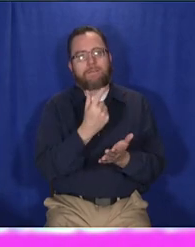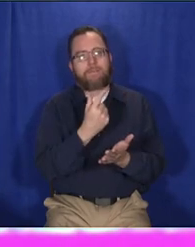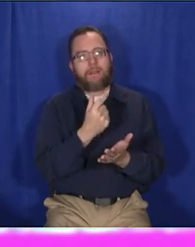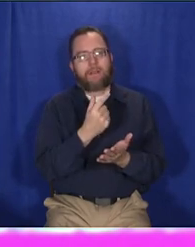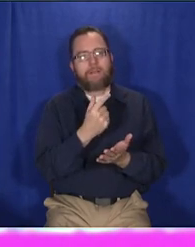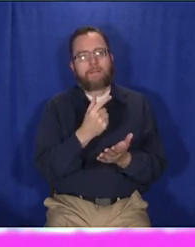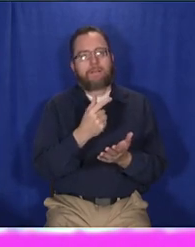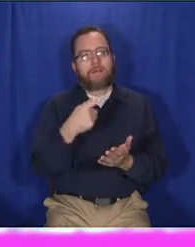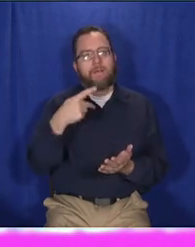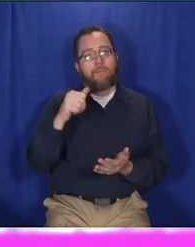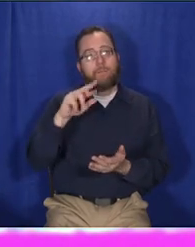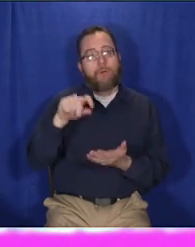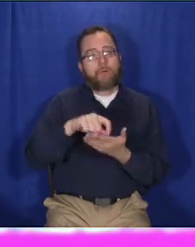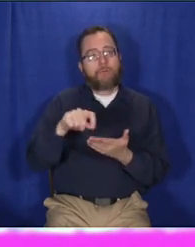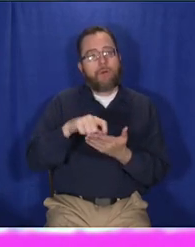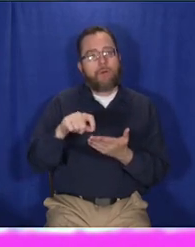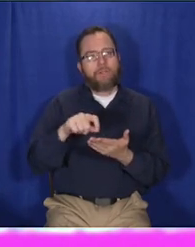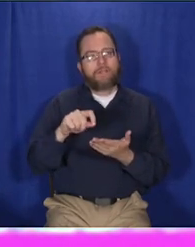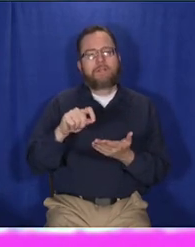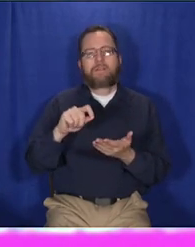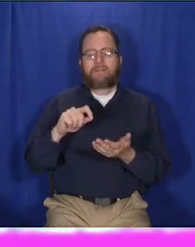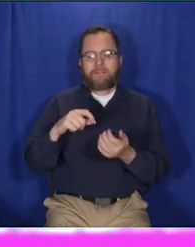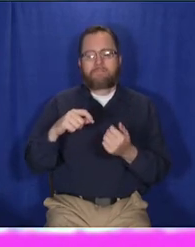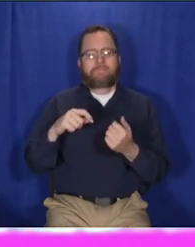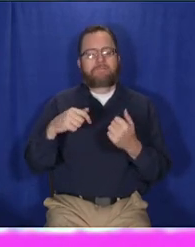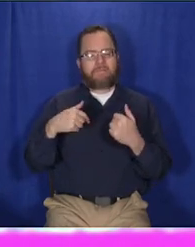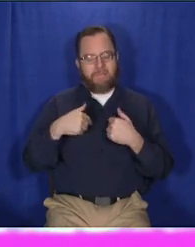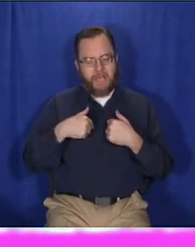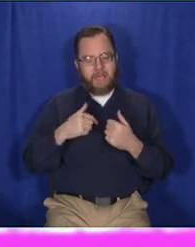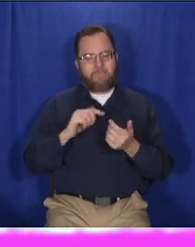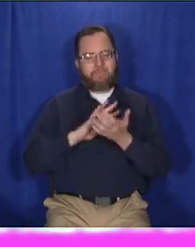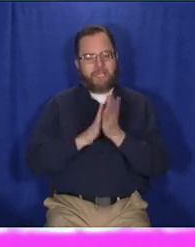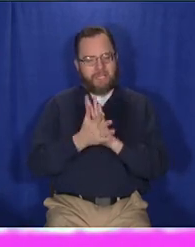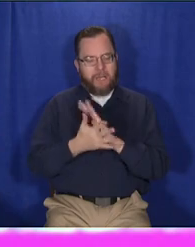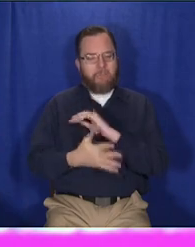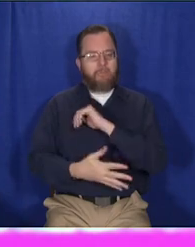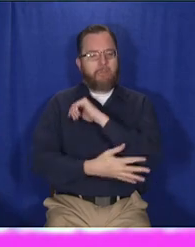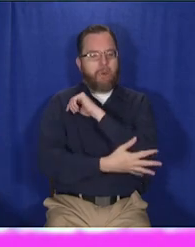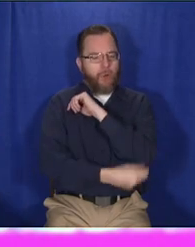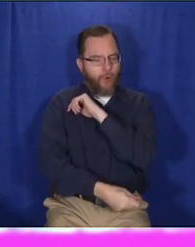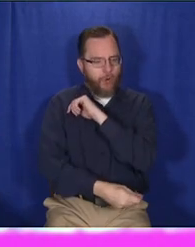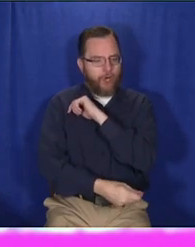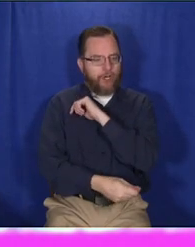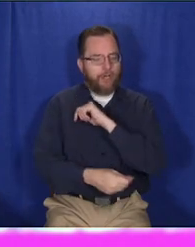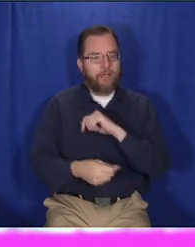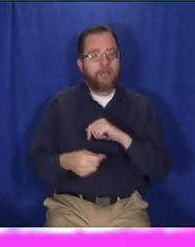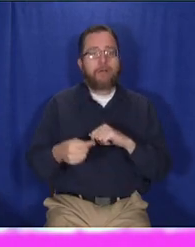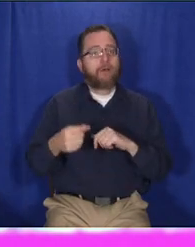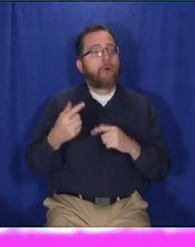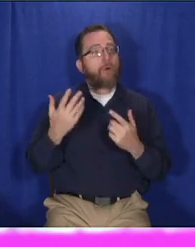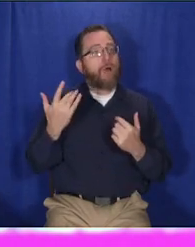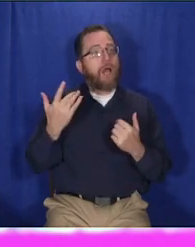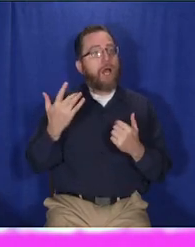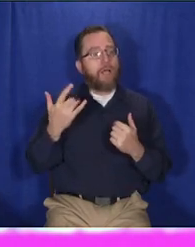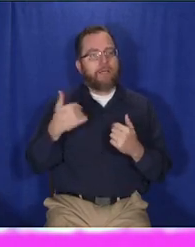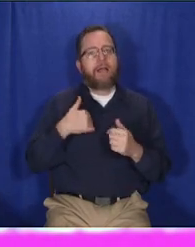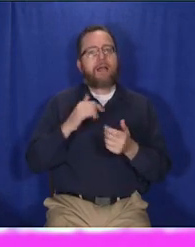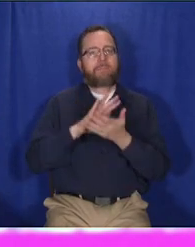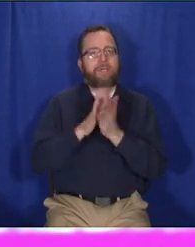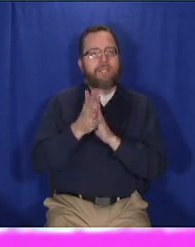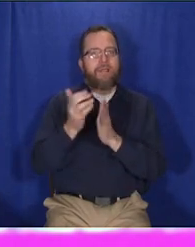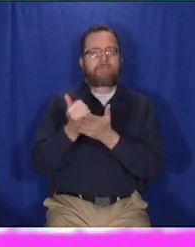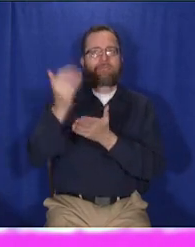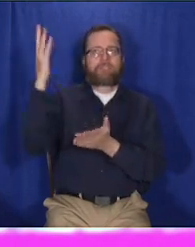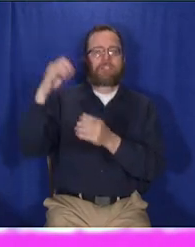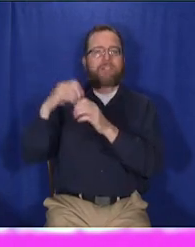he became poor so that through him we might become rich. That he left all the wealth and the glory and the riches of heaven to